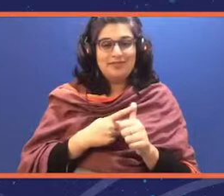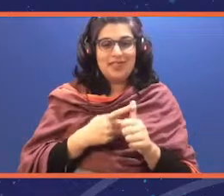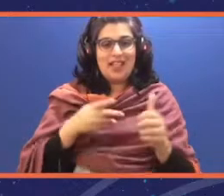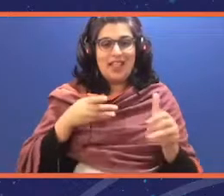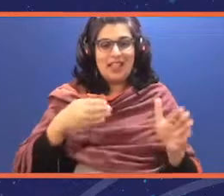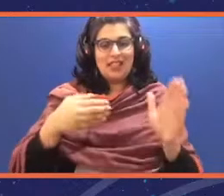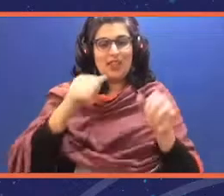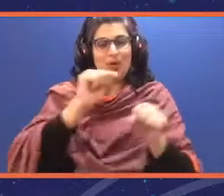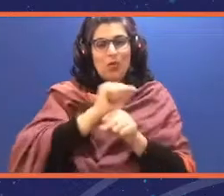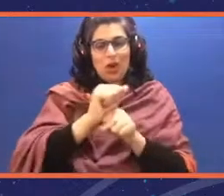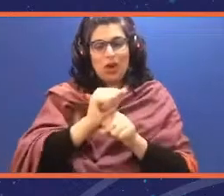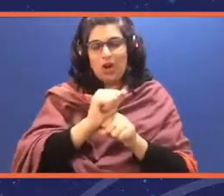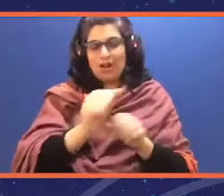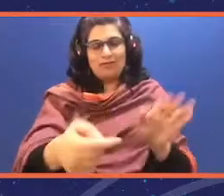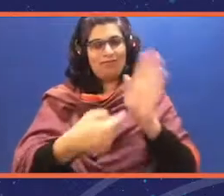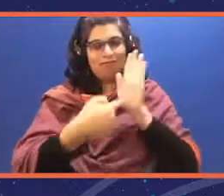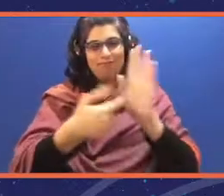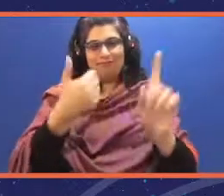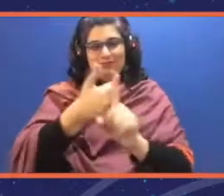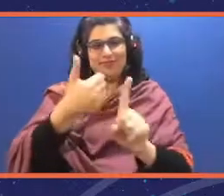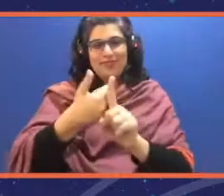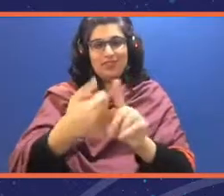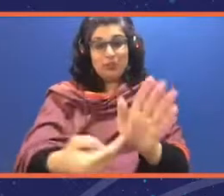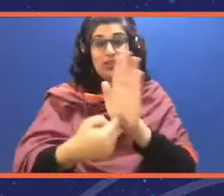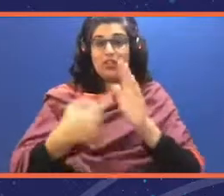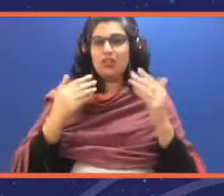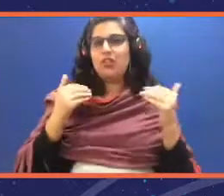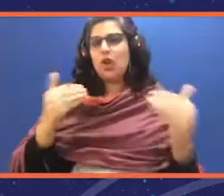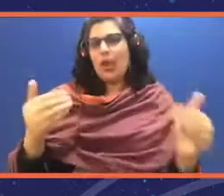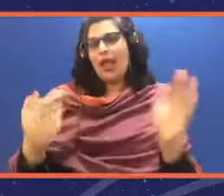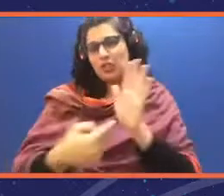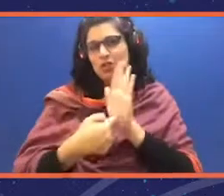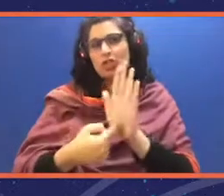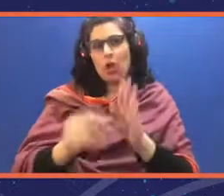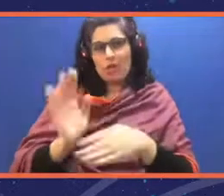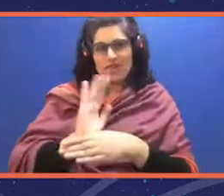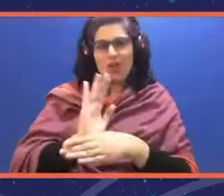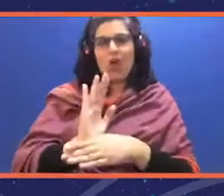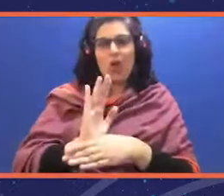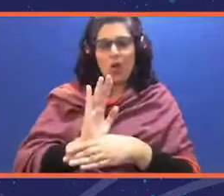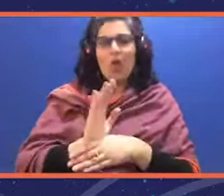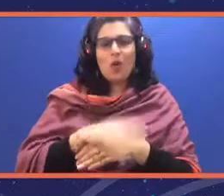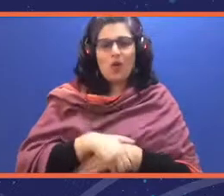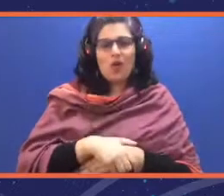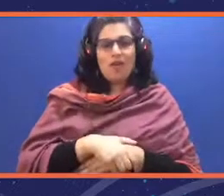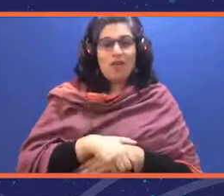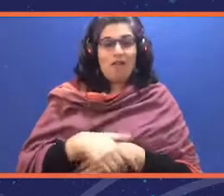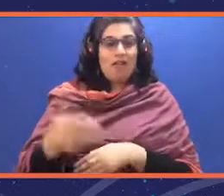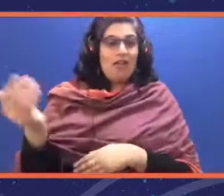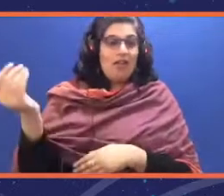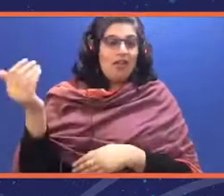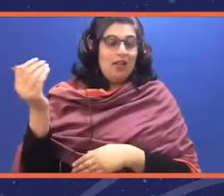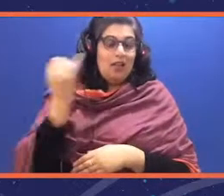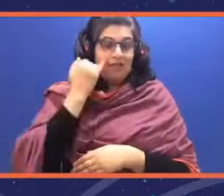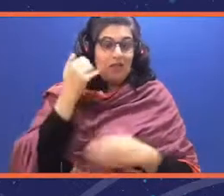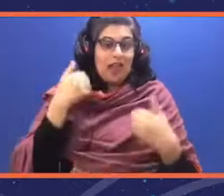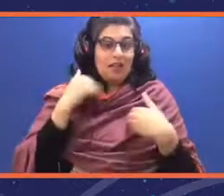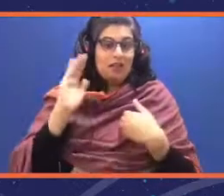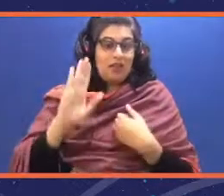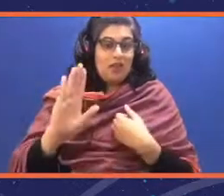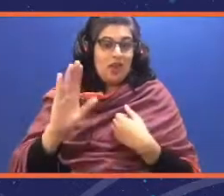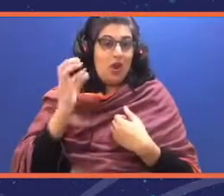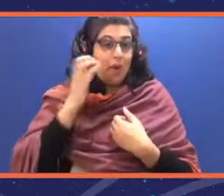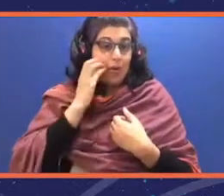So we'll go ahead and show a little preview video. And at this time, if you have your mobile